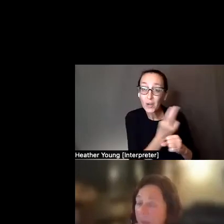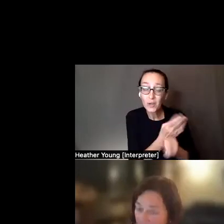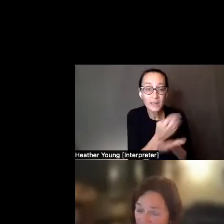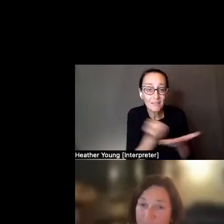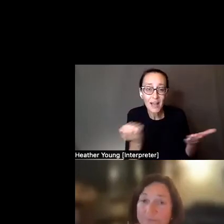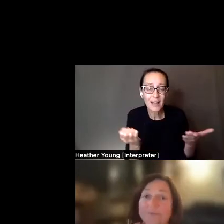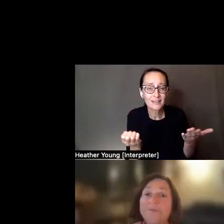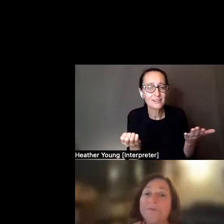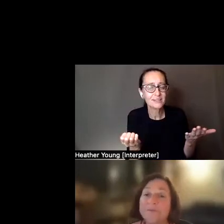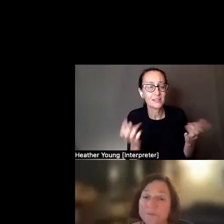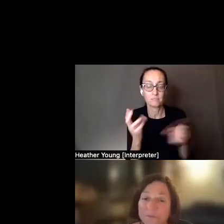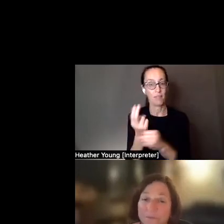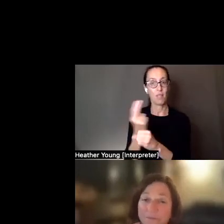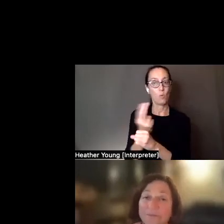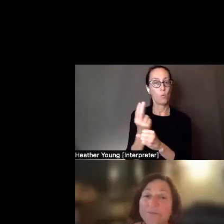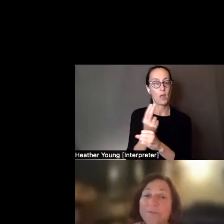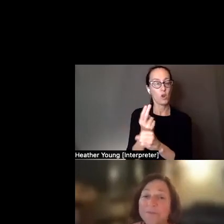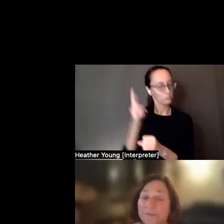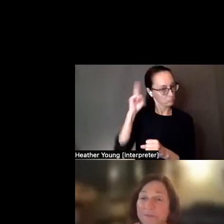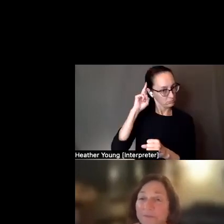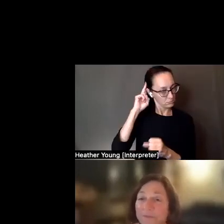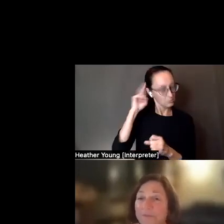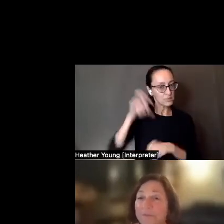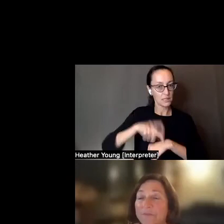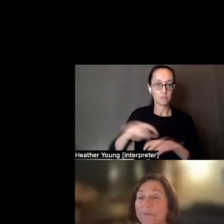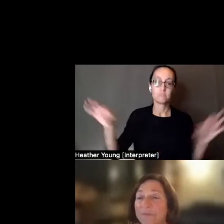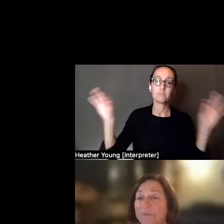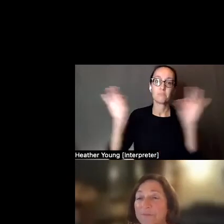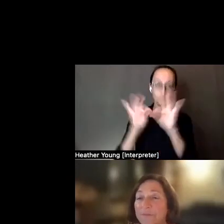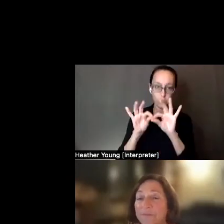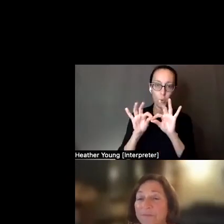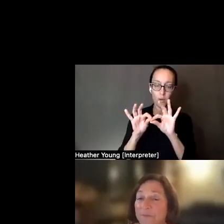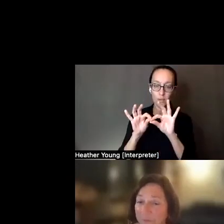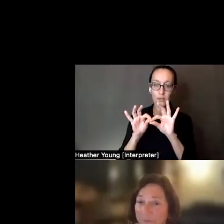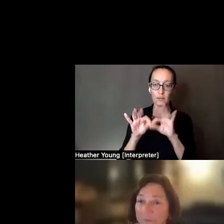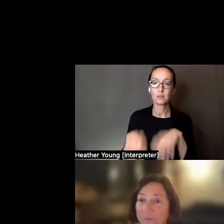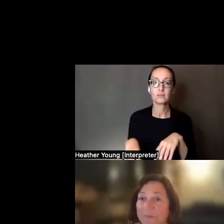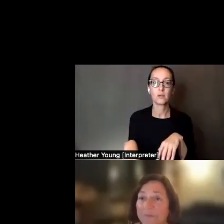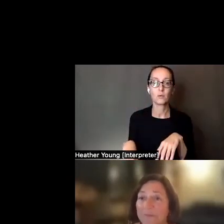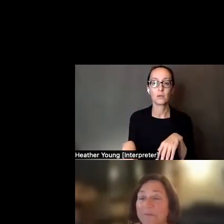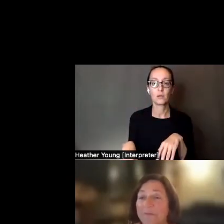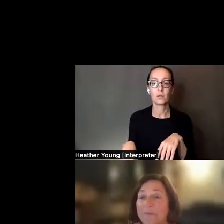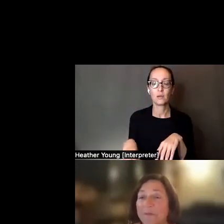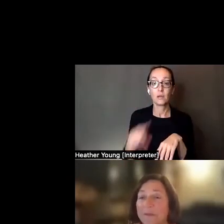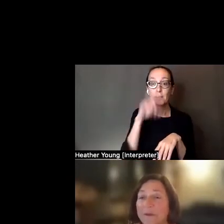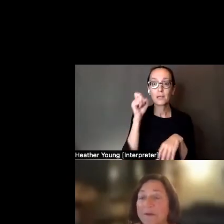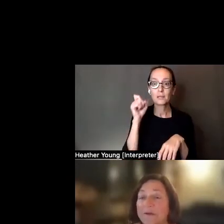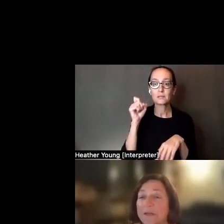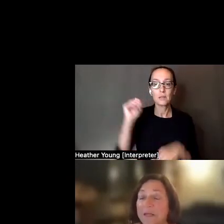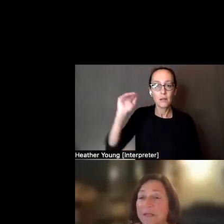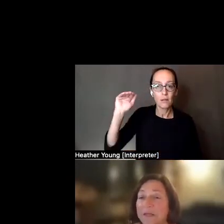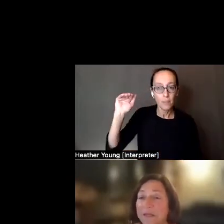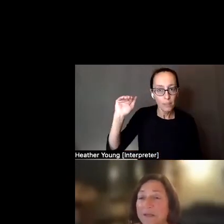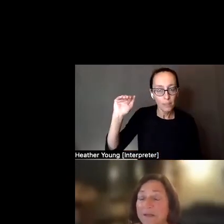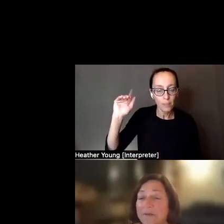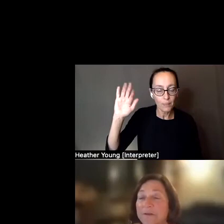wear time is really impactful, because it is about the brain getting used to and learning